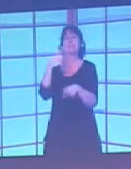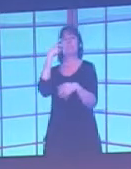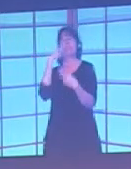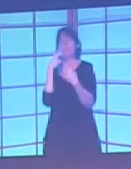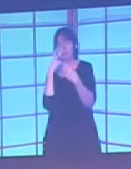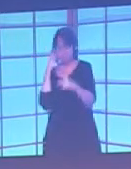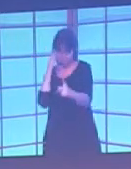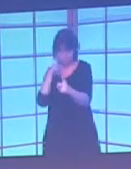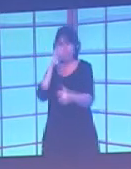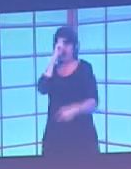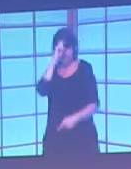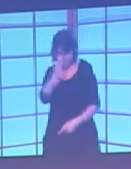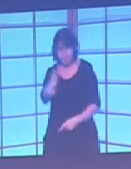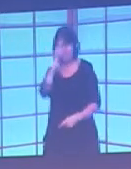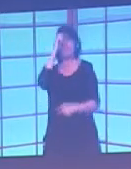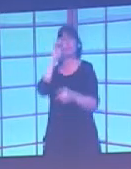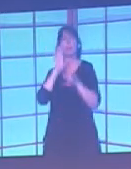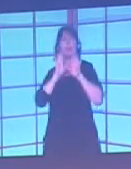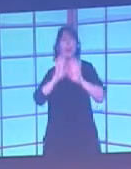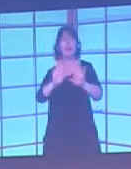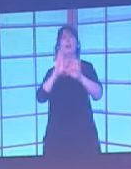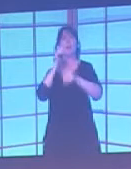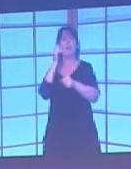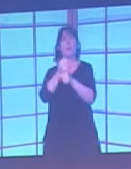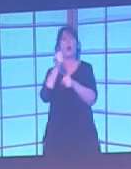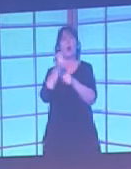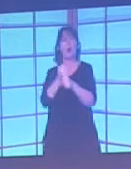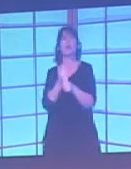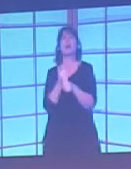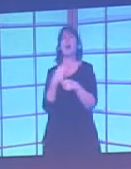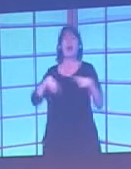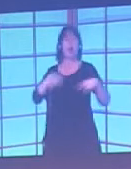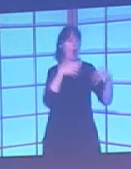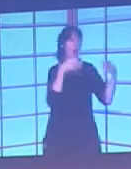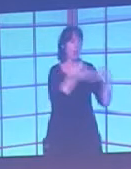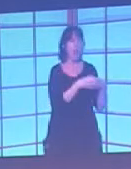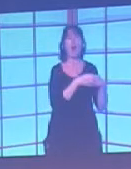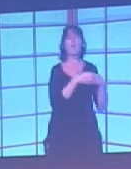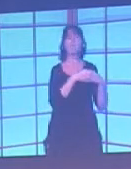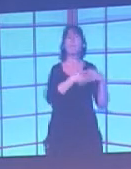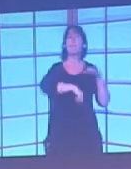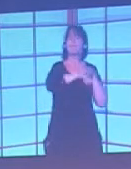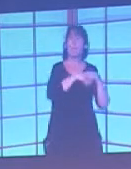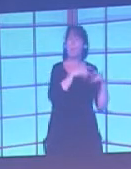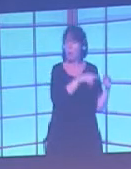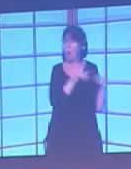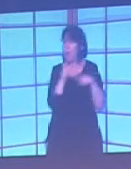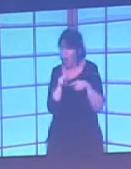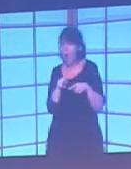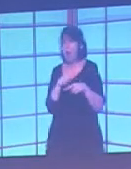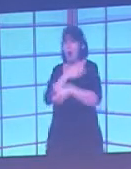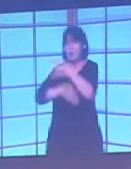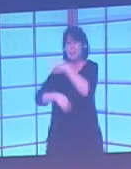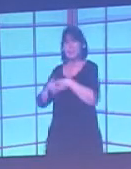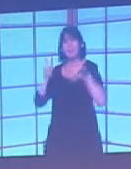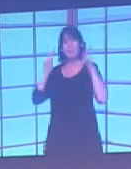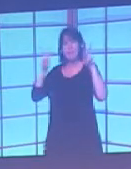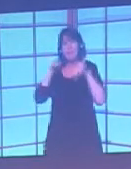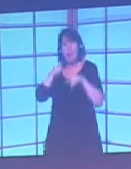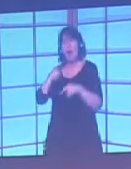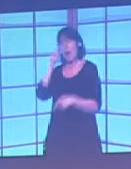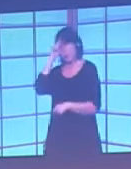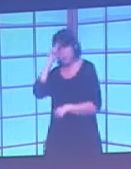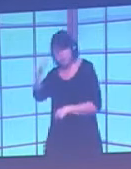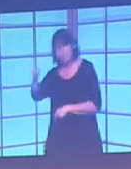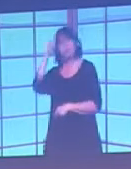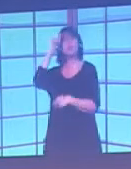recognise the work that you're doing, but allows the clubs to recognise, and as we keep saying, acknowledge and thank the real